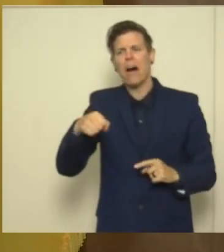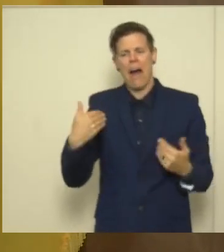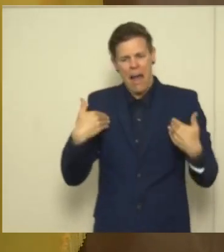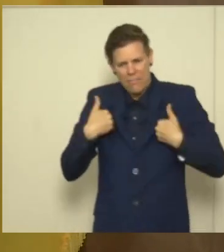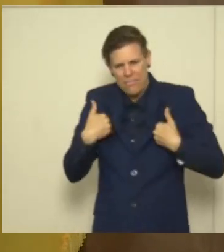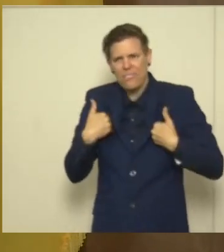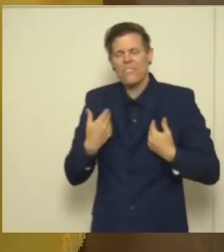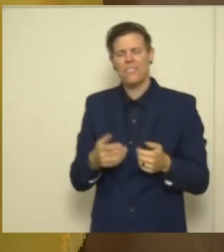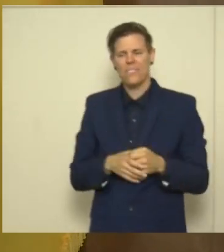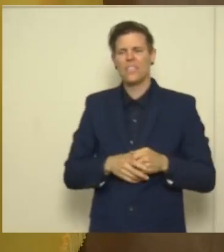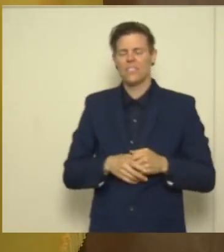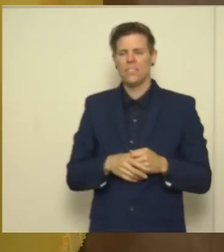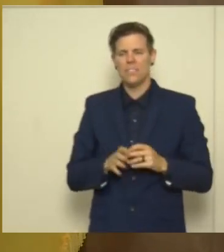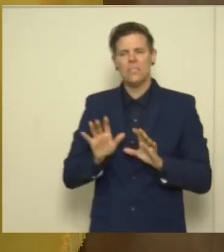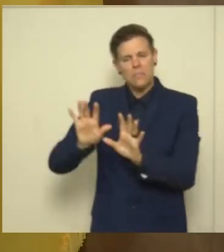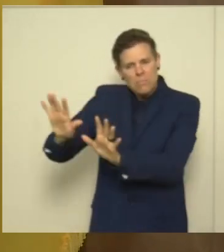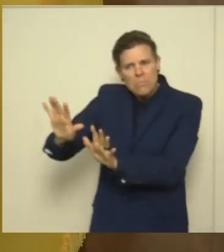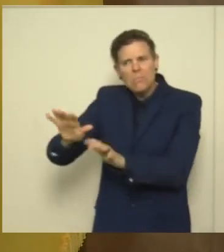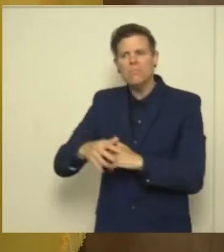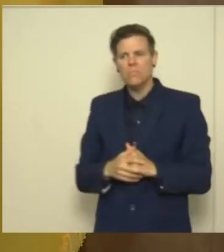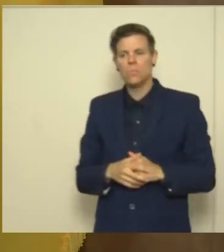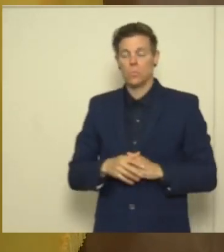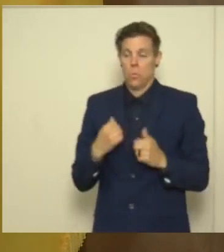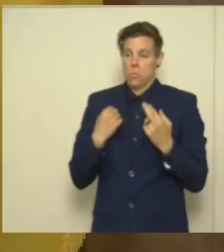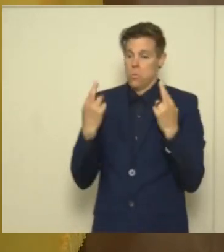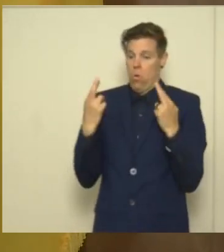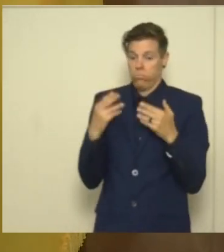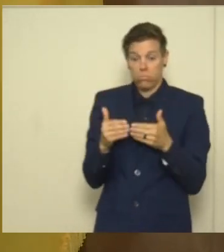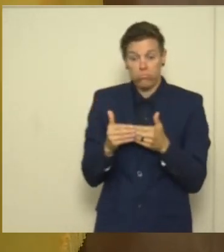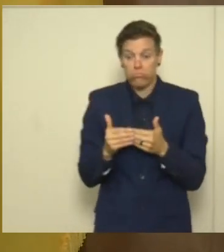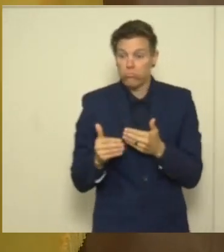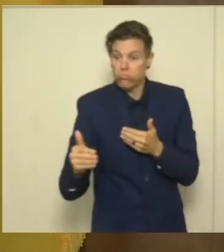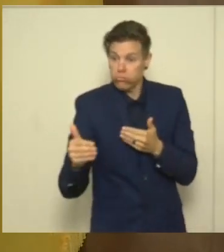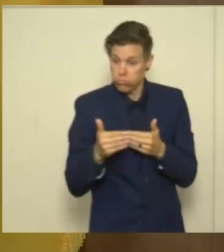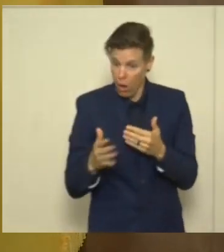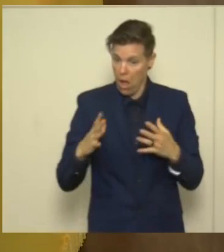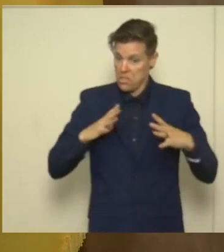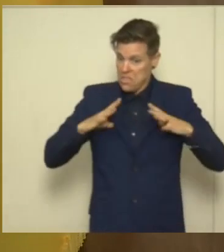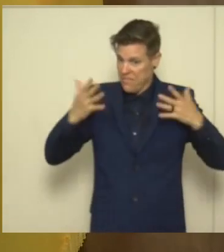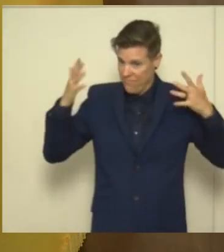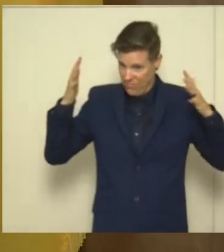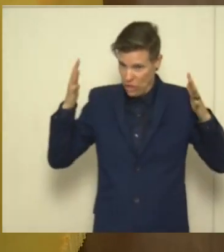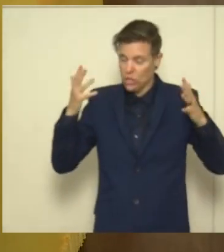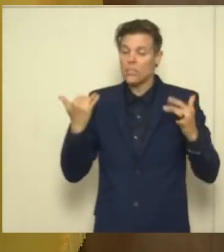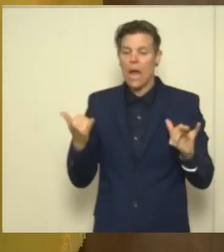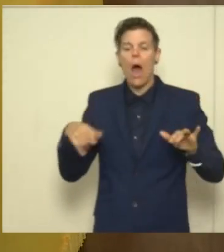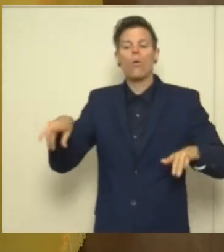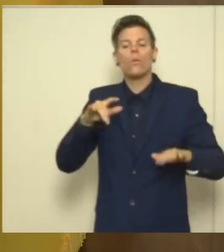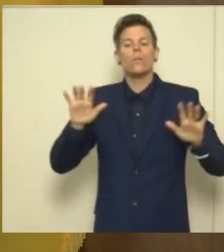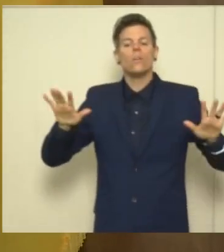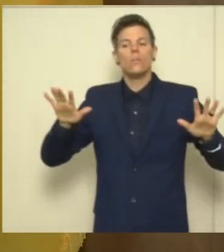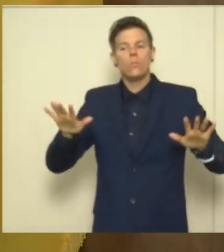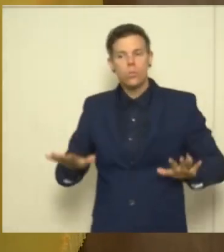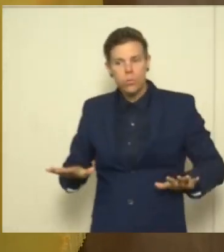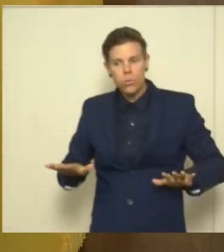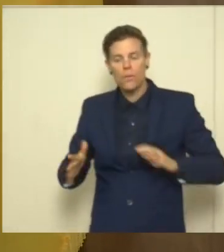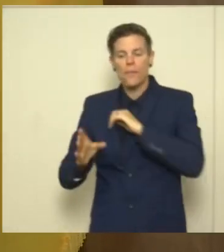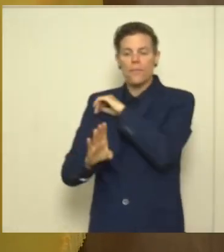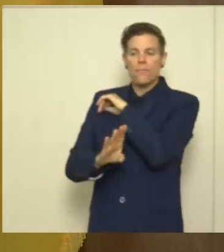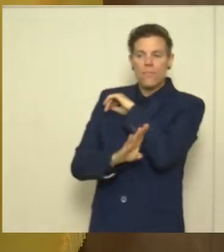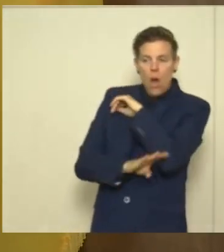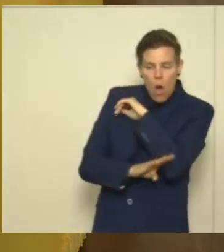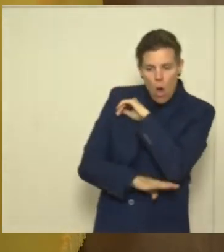their routines, and that this press conference will serve as a reminder that we all need better mask